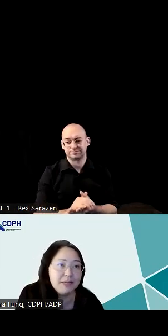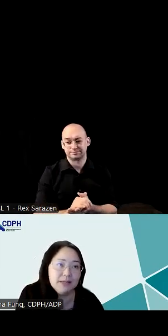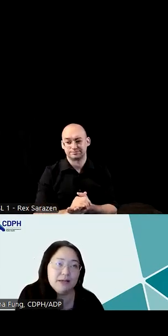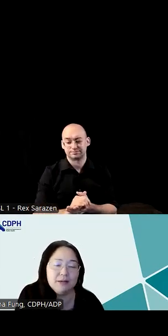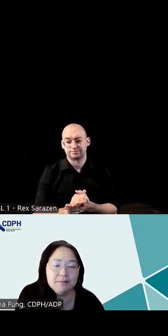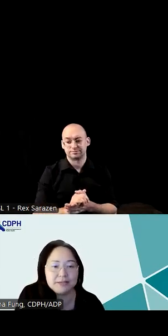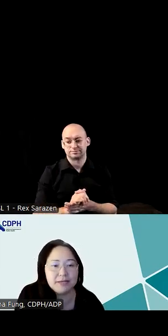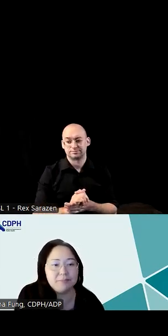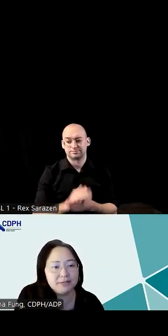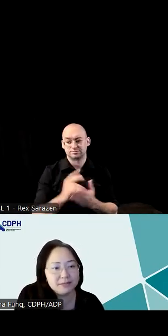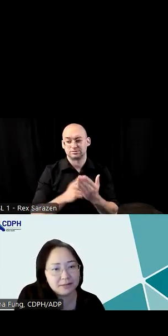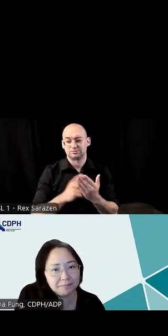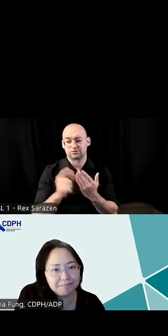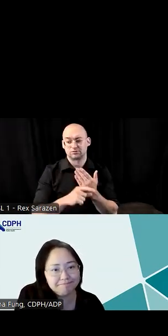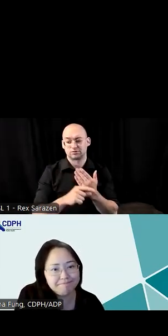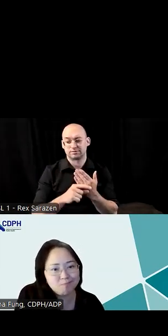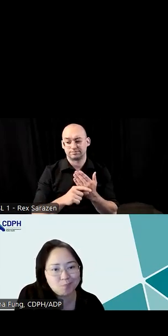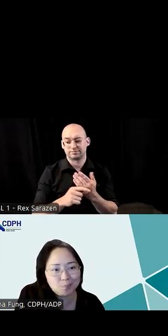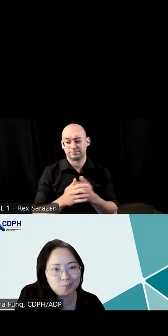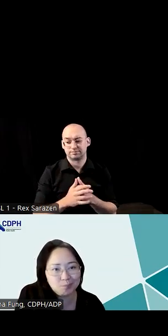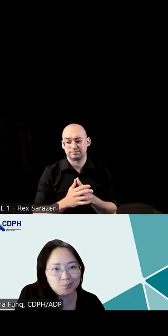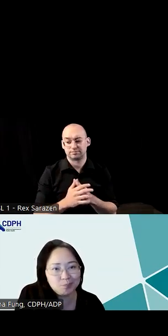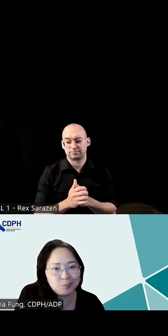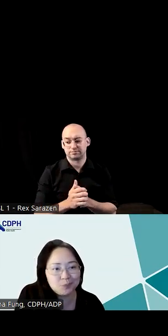program. Next slide, please.